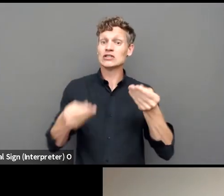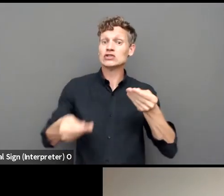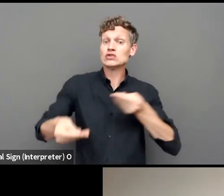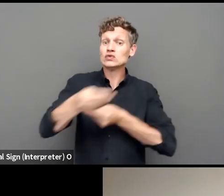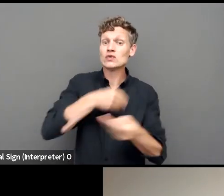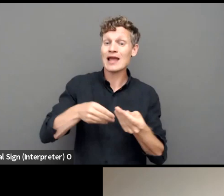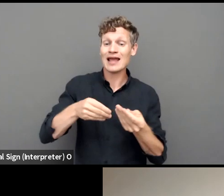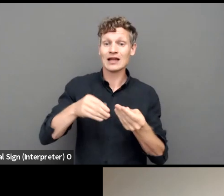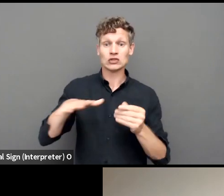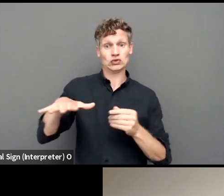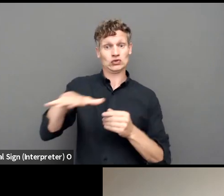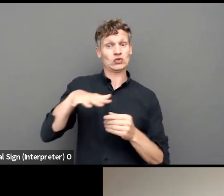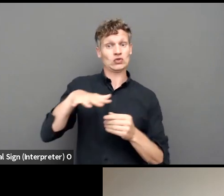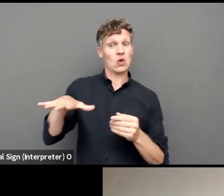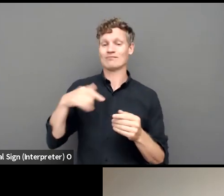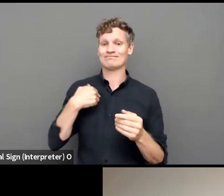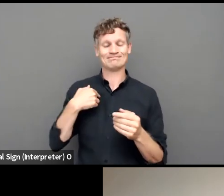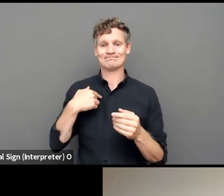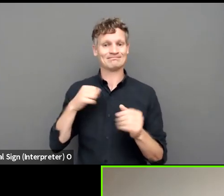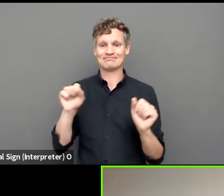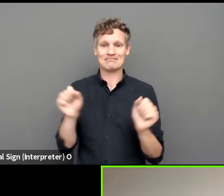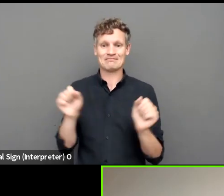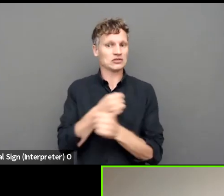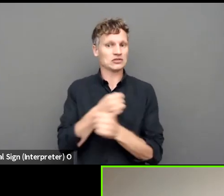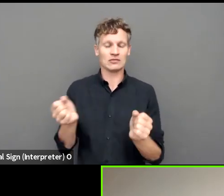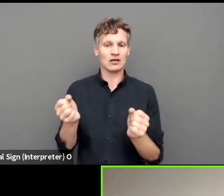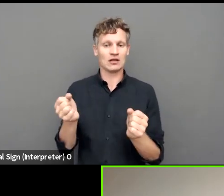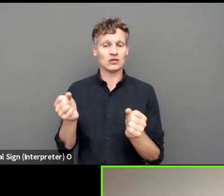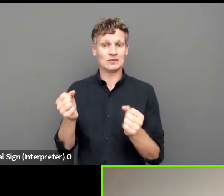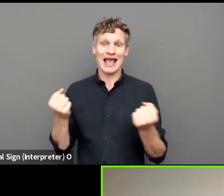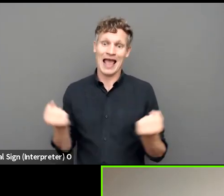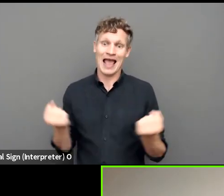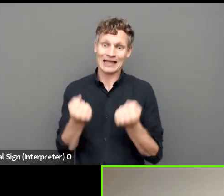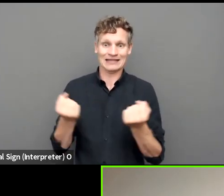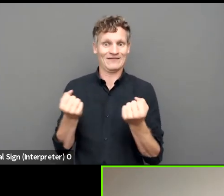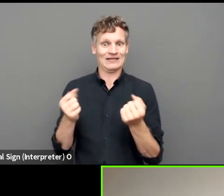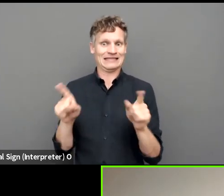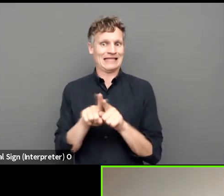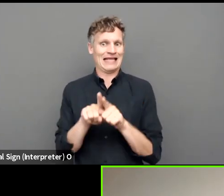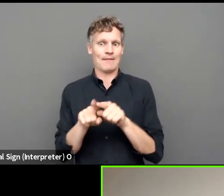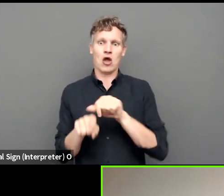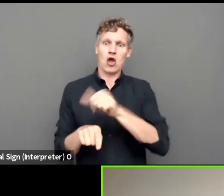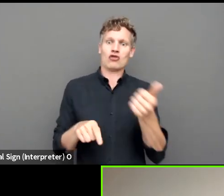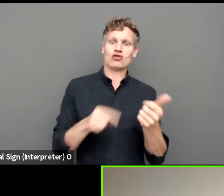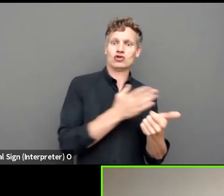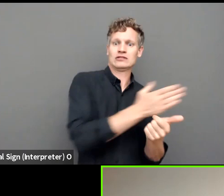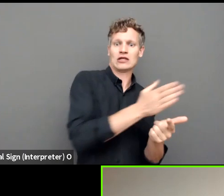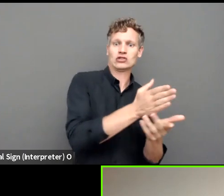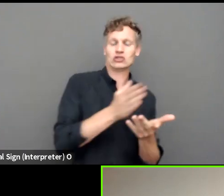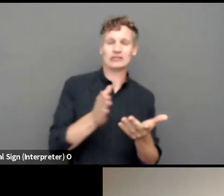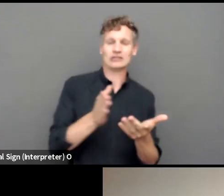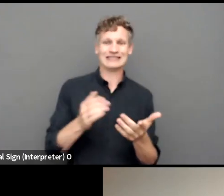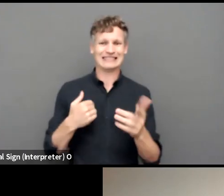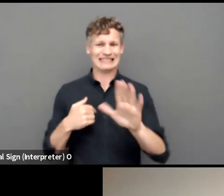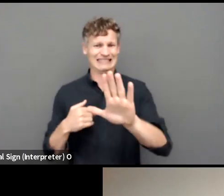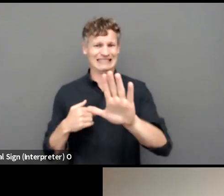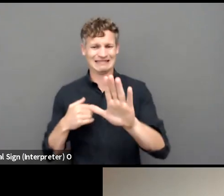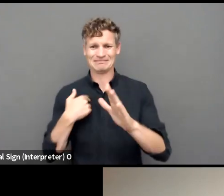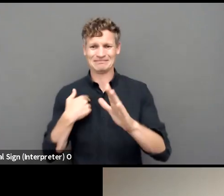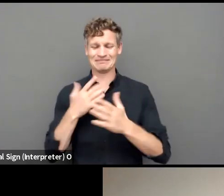to you on the free trade zones? Can I come back to you on the free trade zones? I've